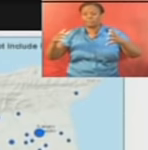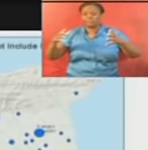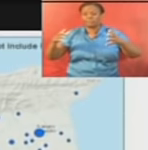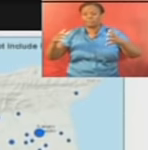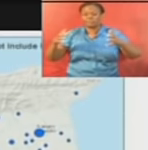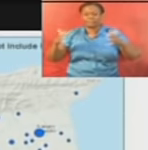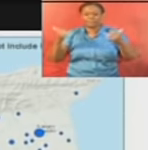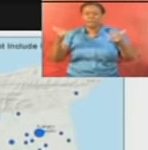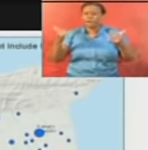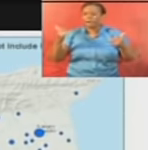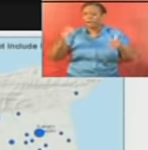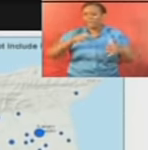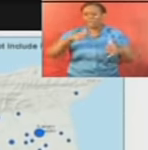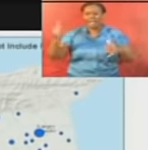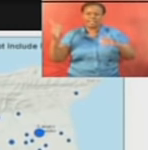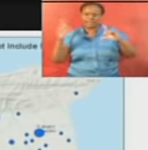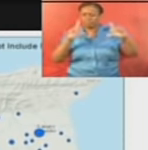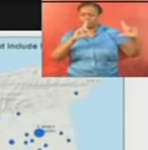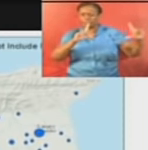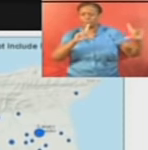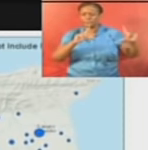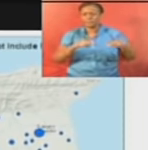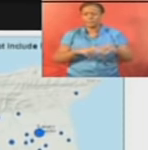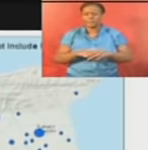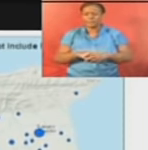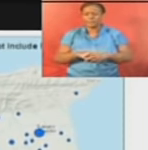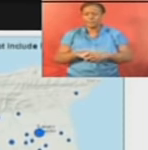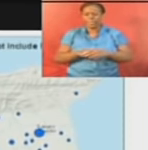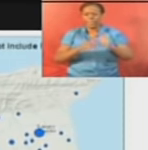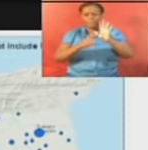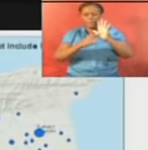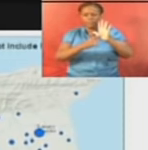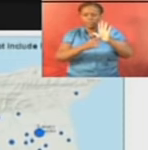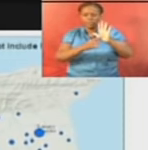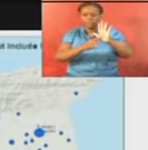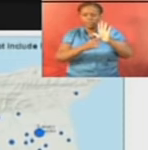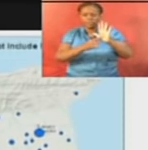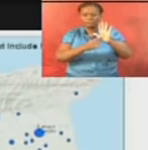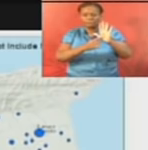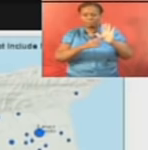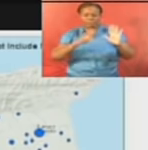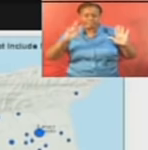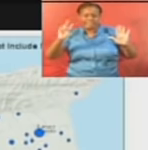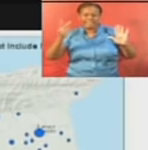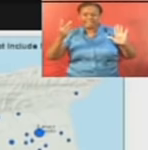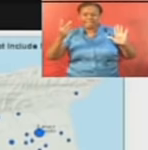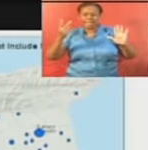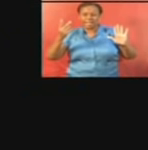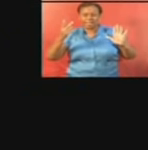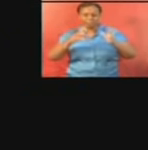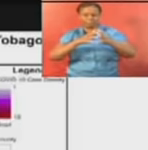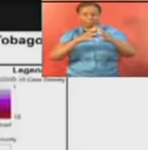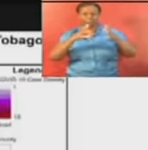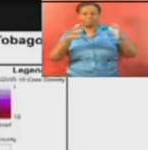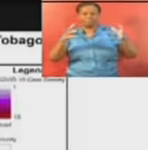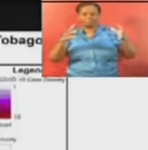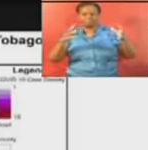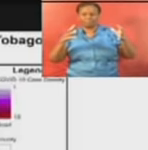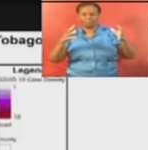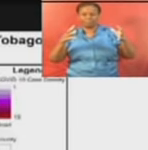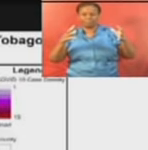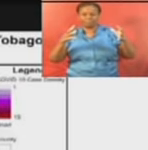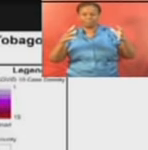shows the phase 2 population-based cases. And what we do see here is something that we want